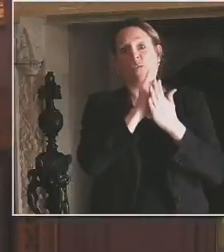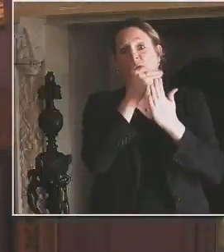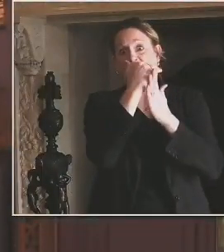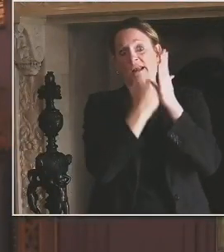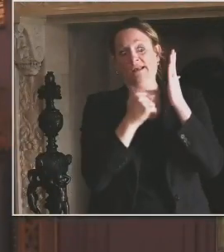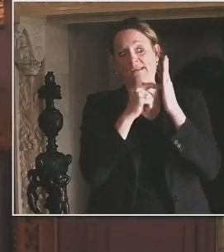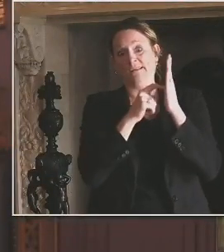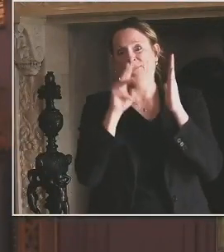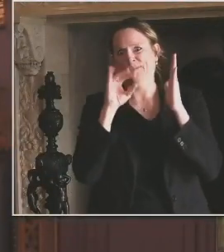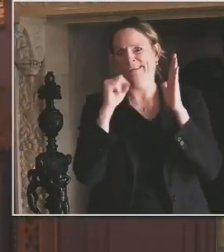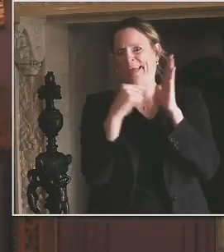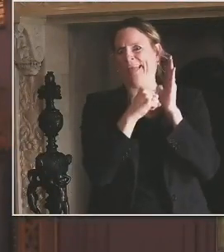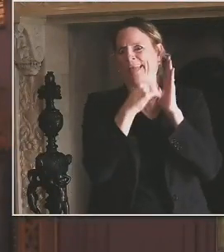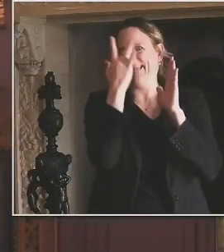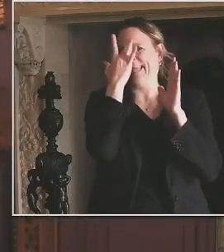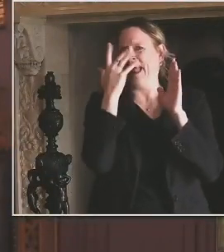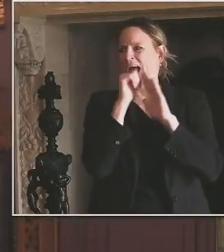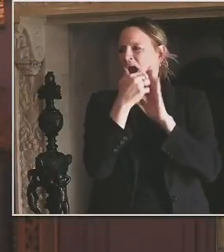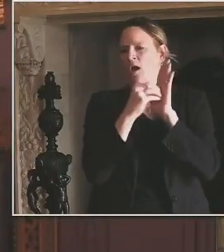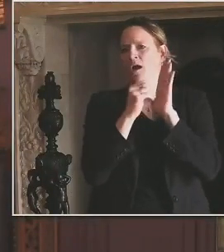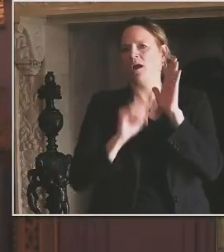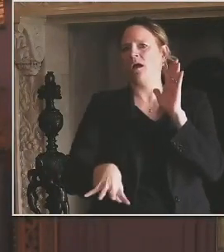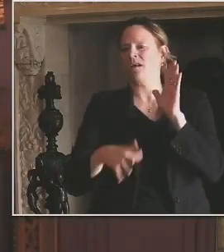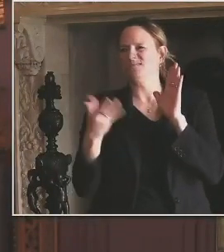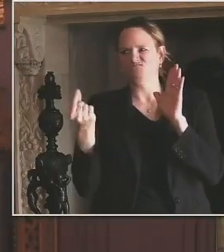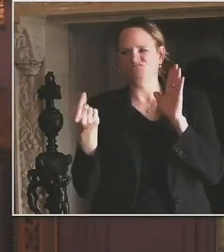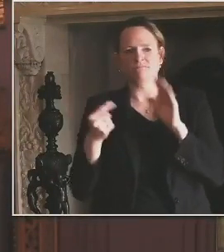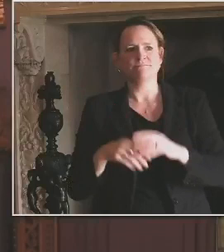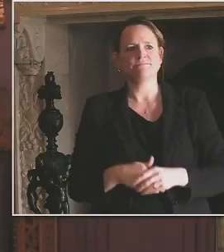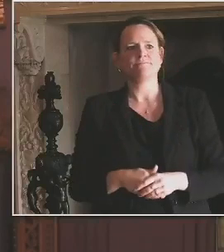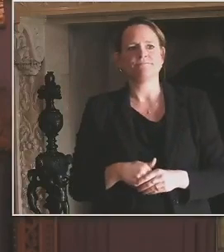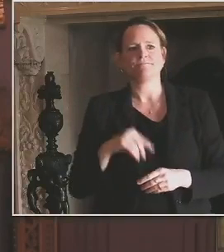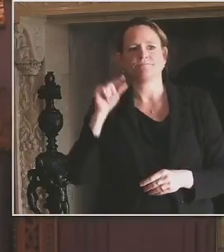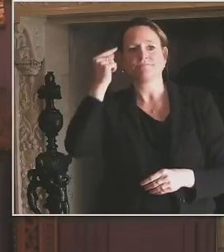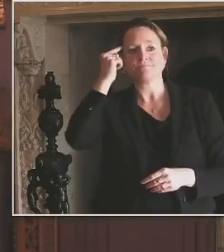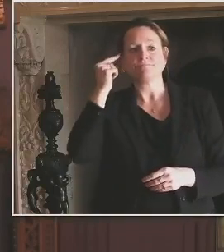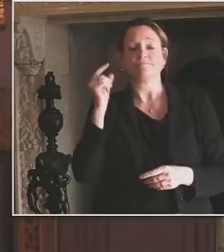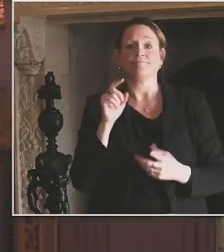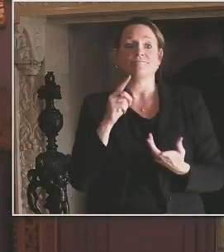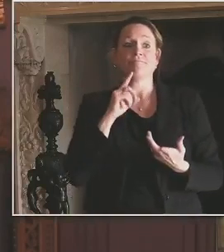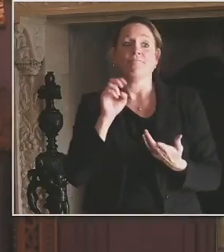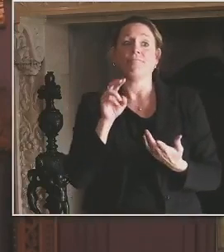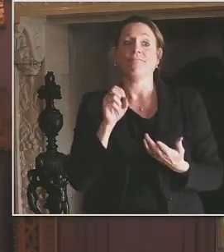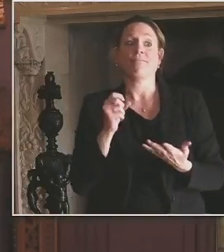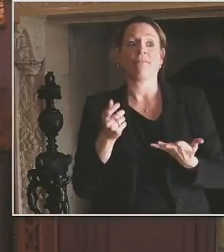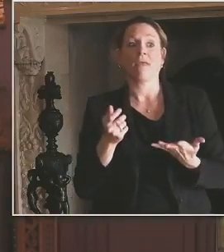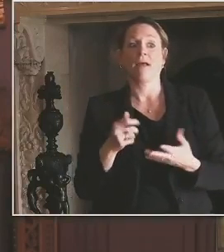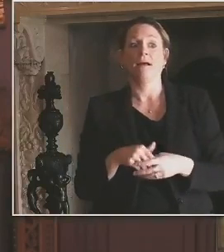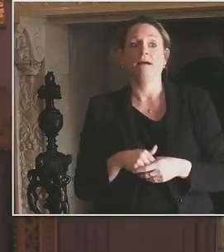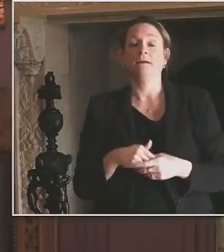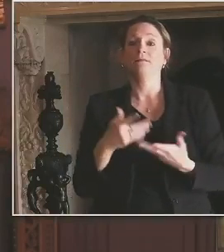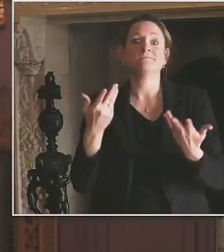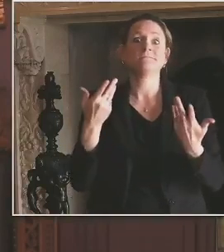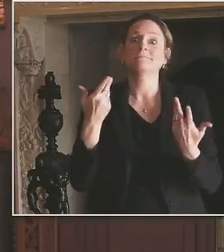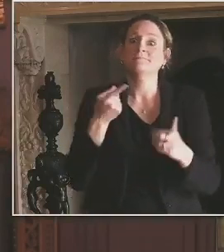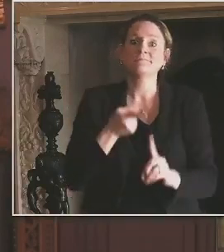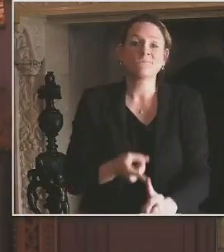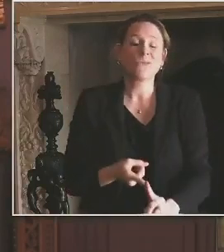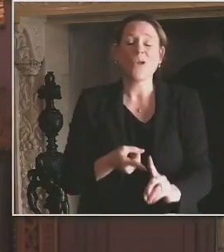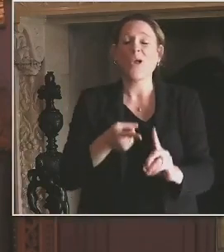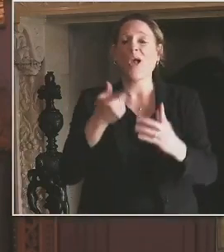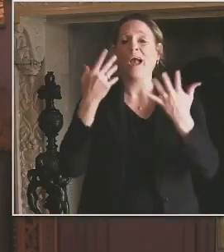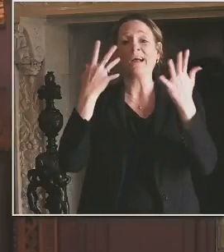we have to mitigate the virus in the state of Wisconsin. It's important that we do all the things we've all